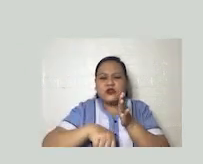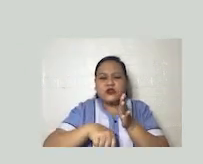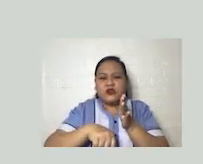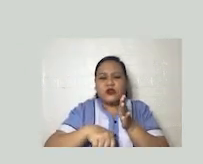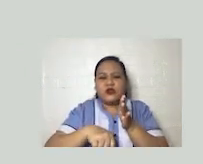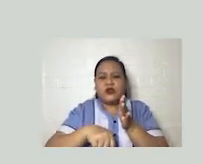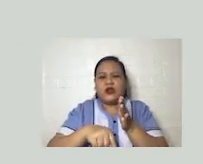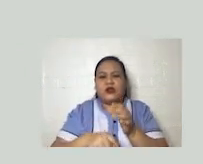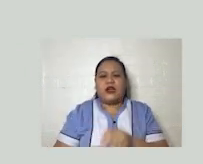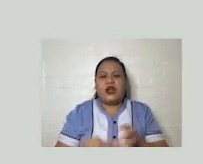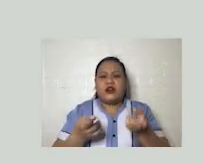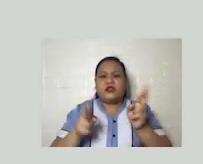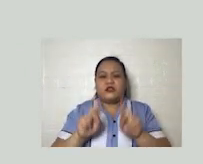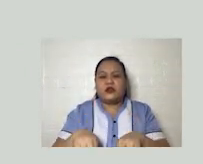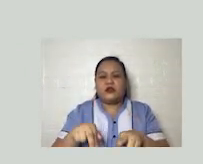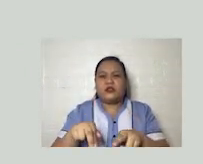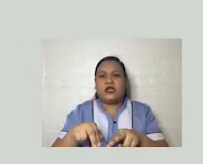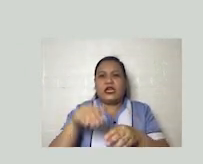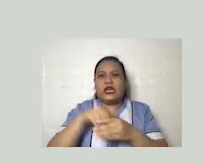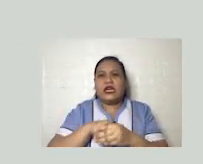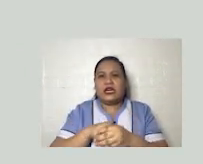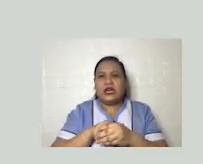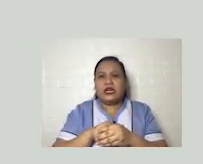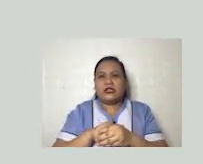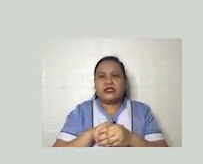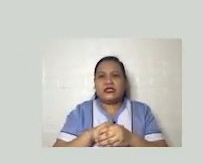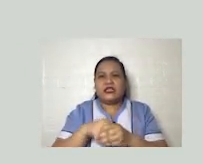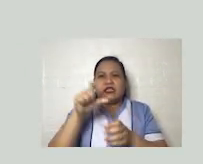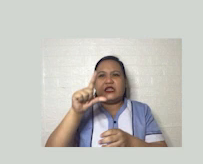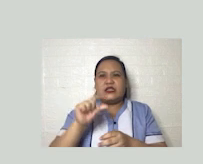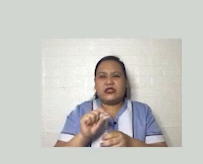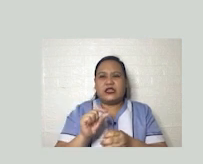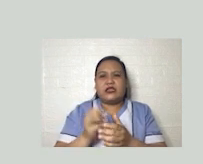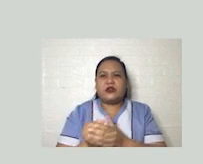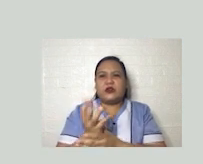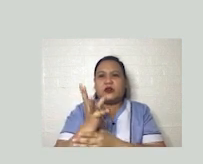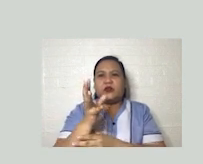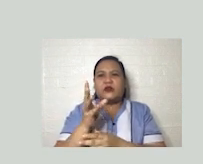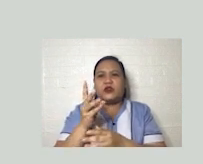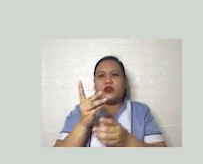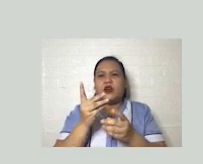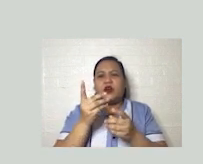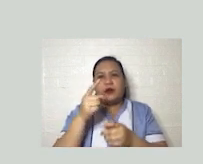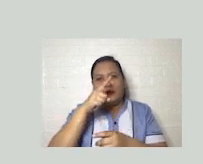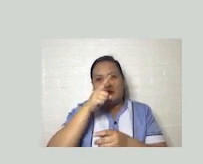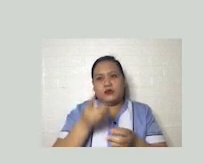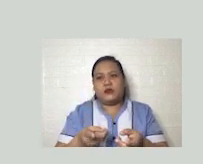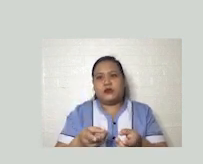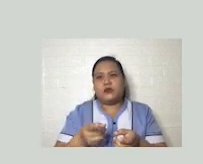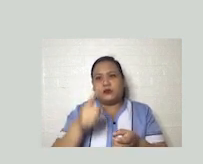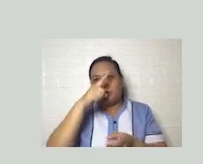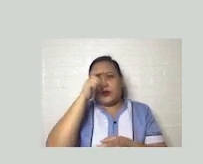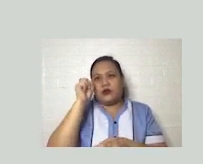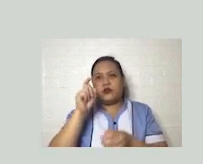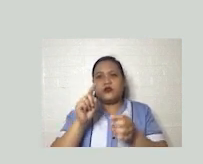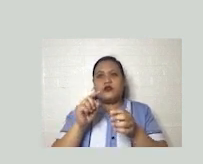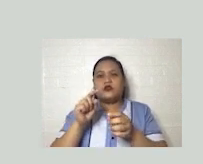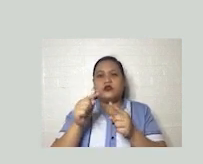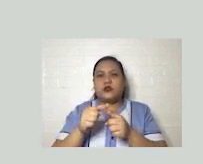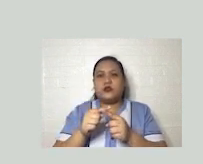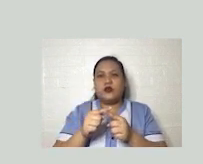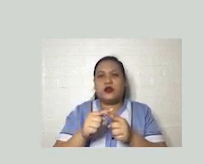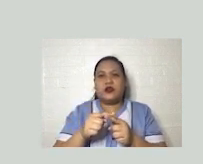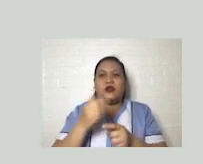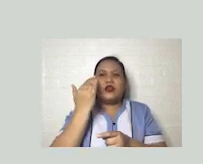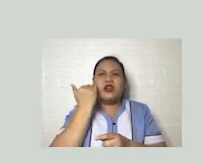Too shallow sowing results in thin germination due to inadequate soil moisture at top soil